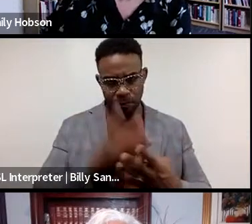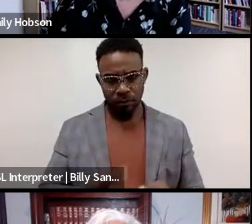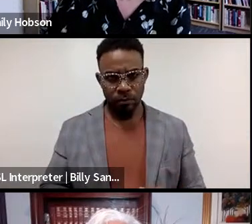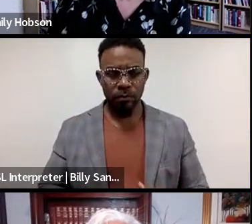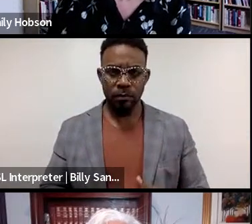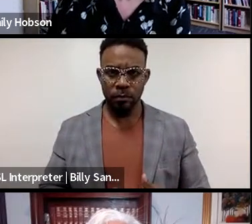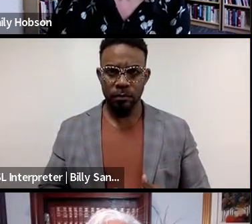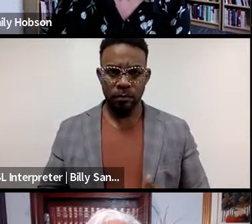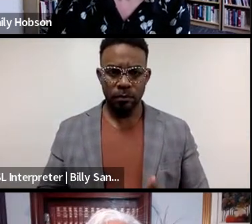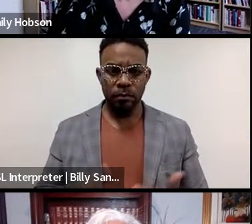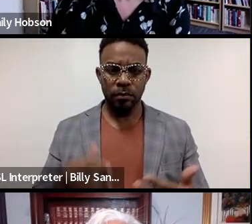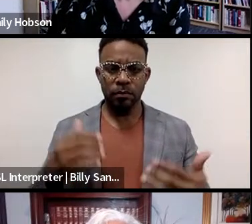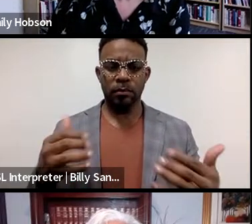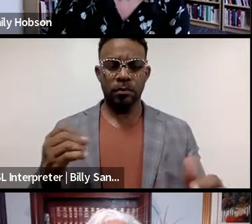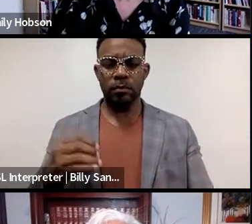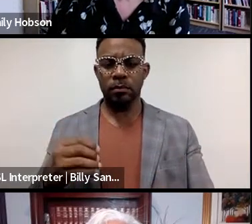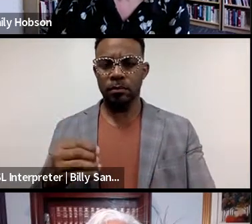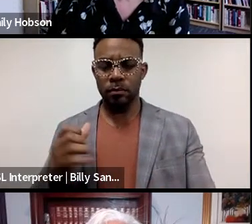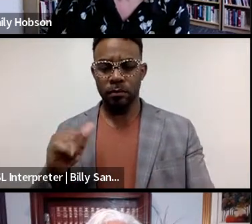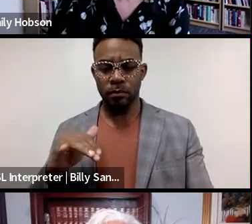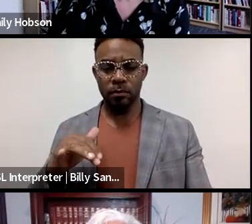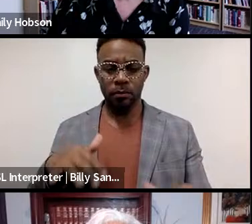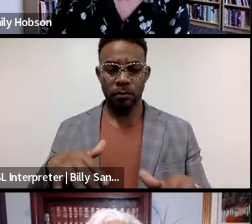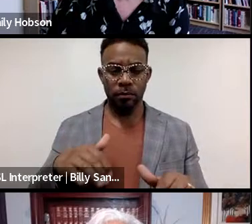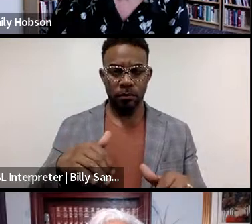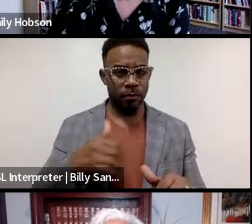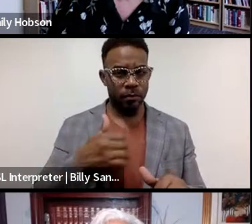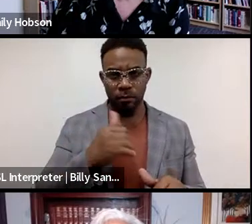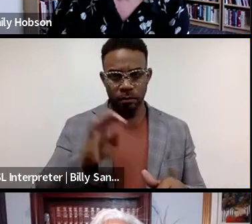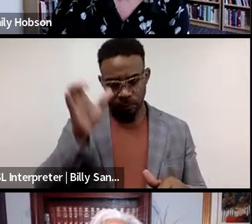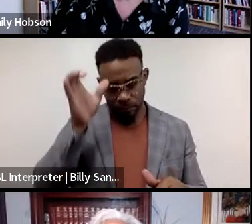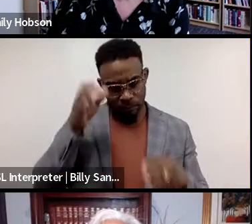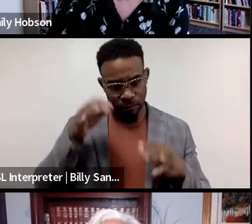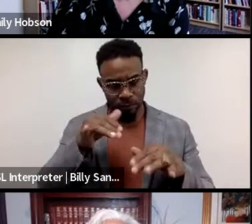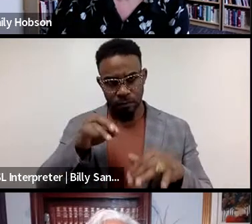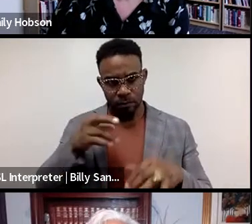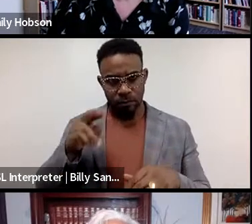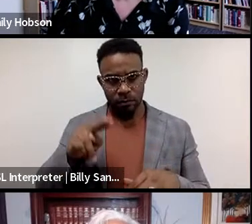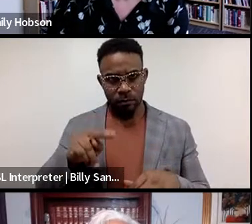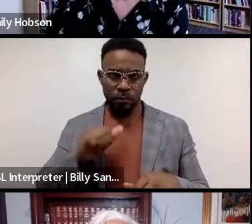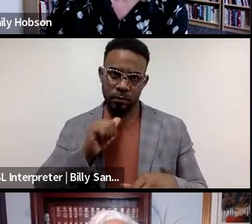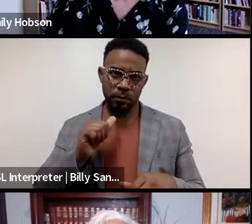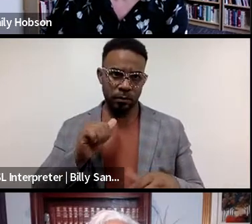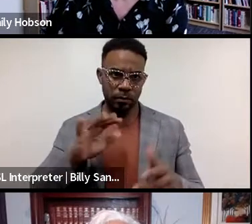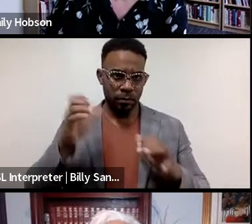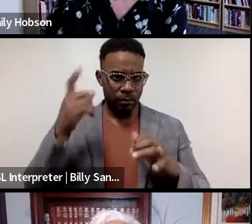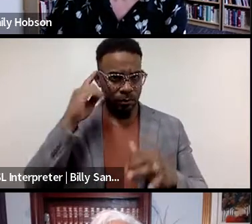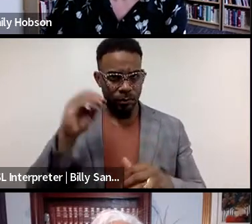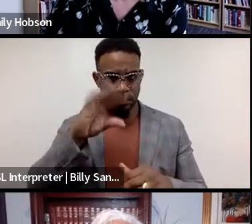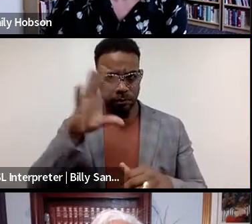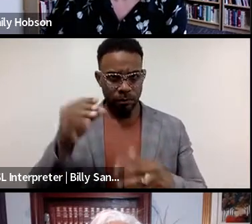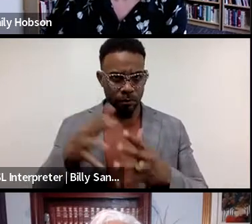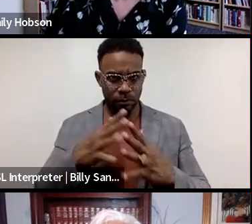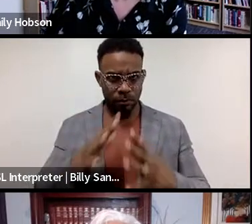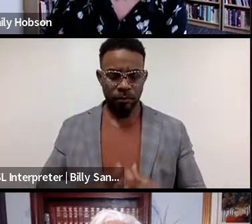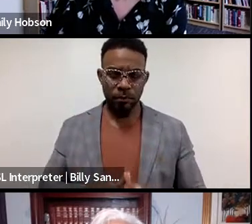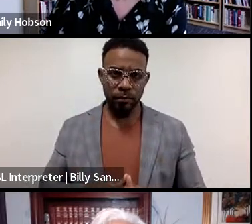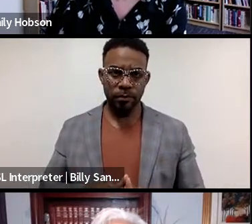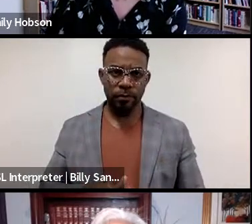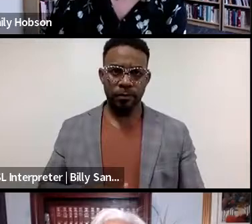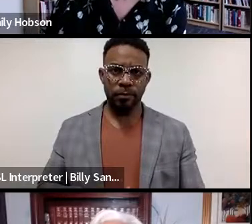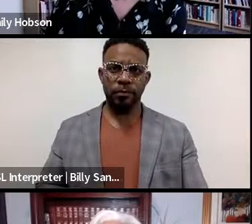incarceration. So by any conceivable standard, Reagan was an unmitigated disaster for African Americans.